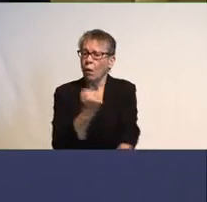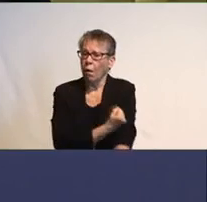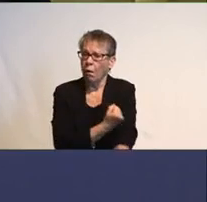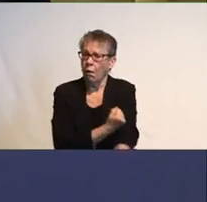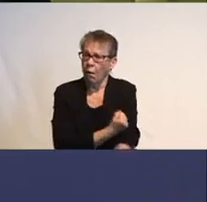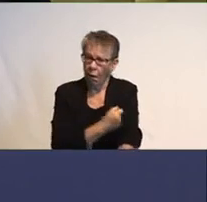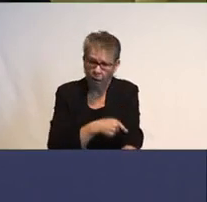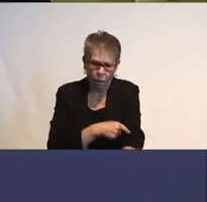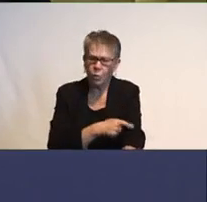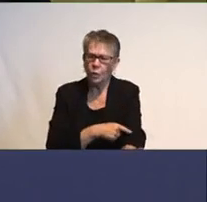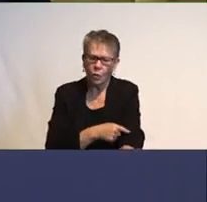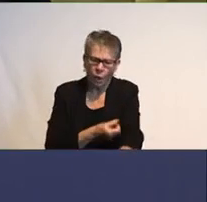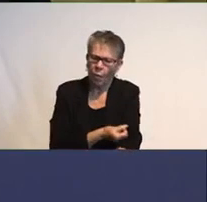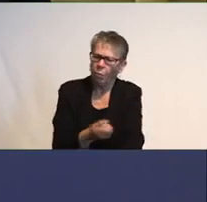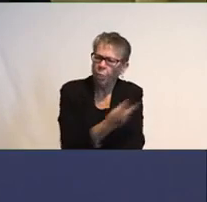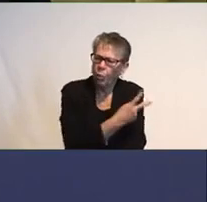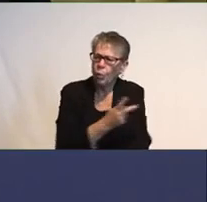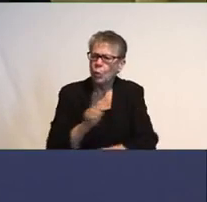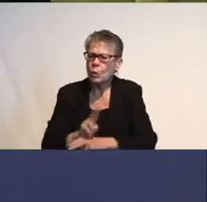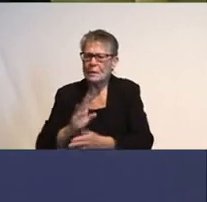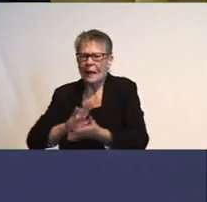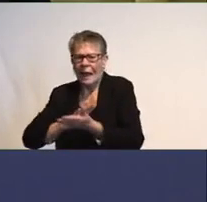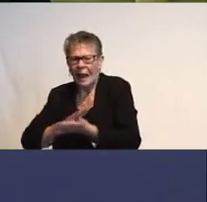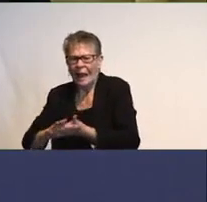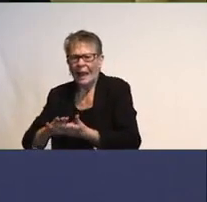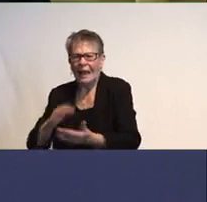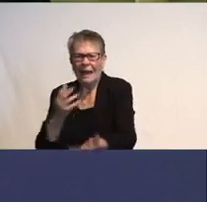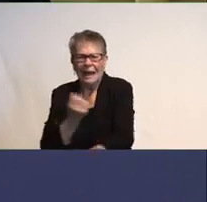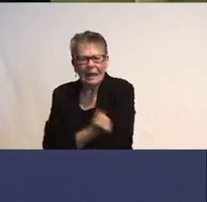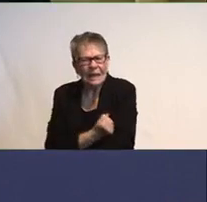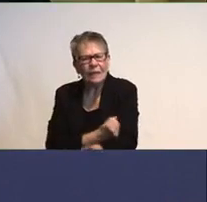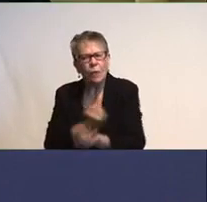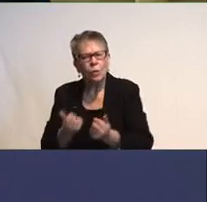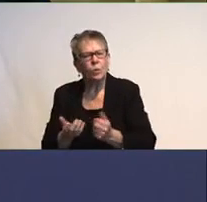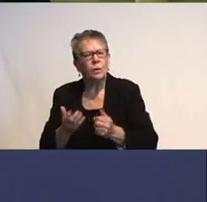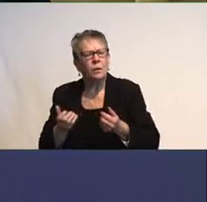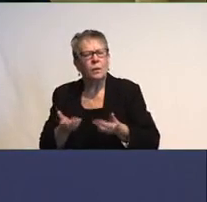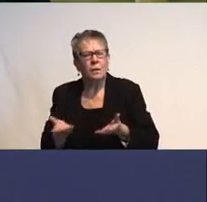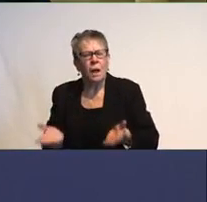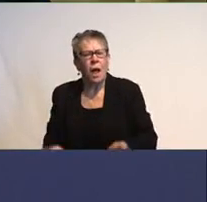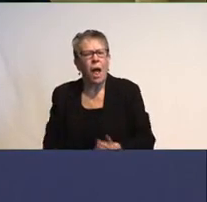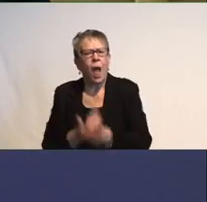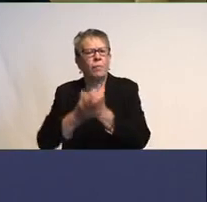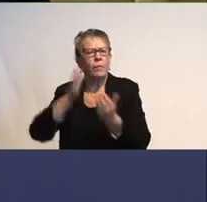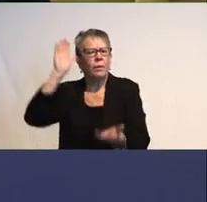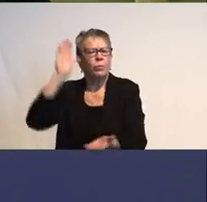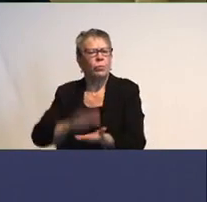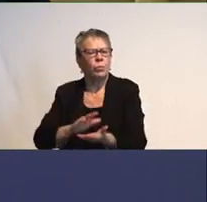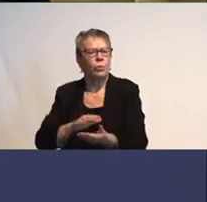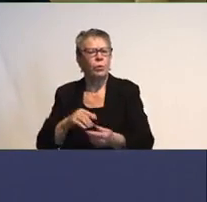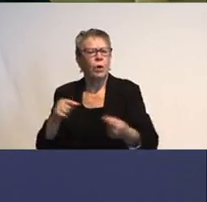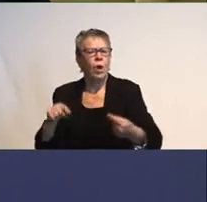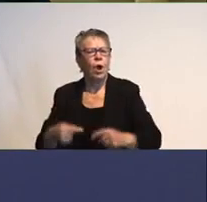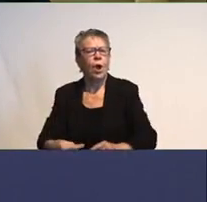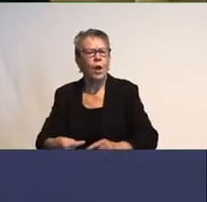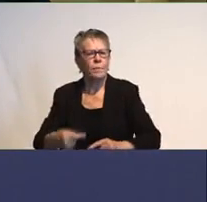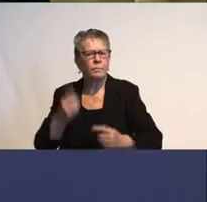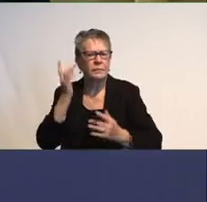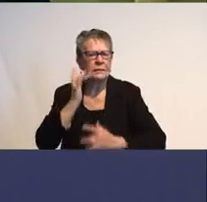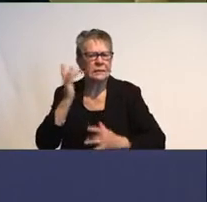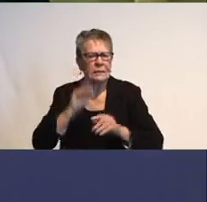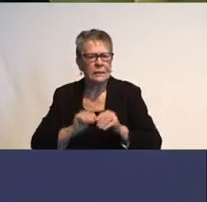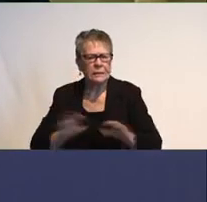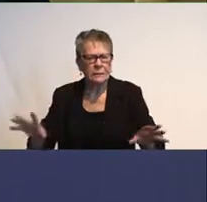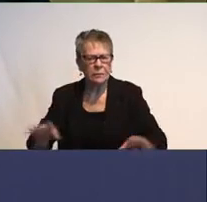gun package. We've gotten a lot of gun bills passed in our almost 4 years, and I'm optimistic on 3.0.